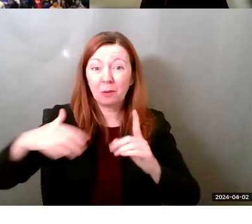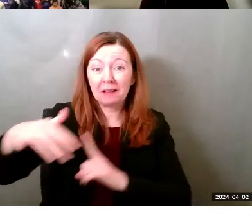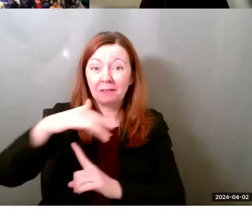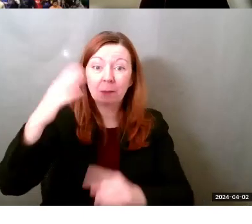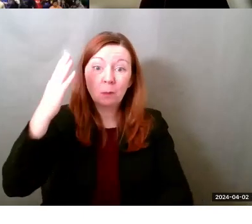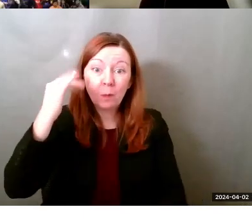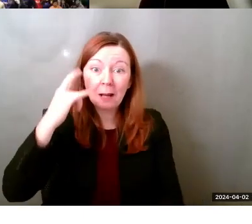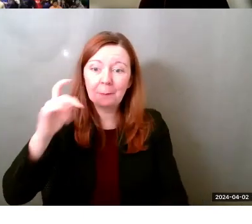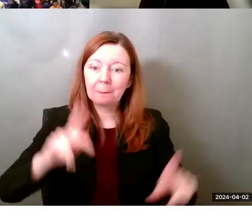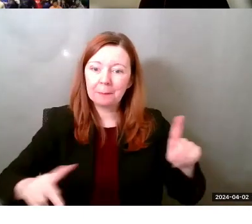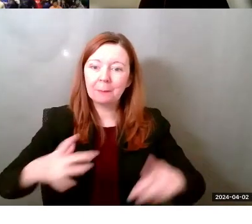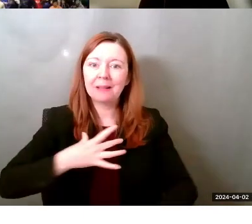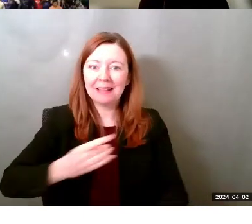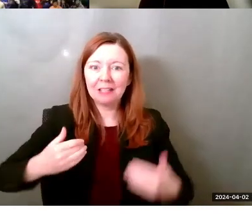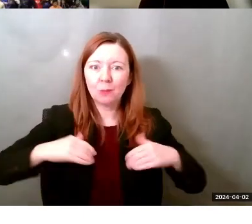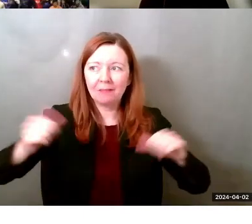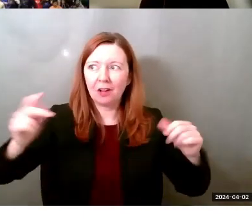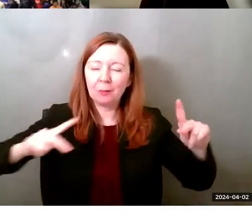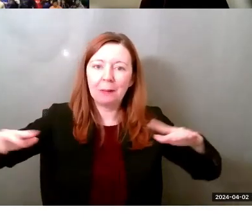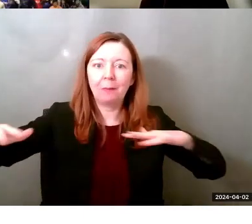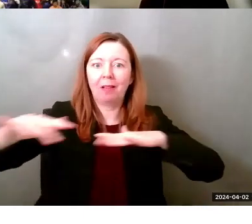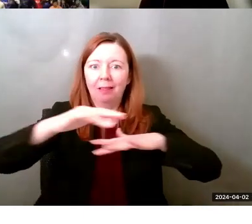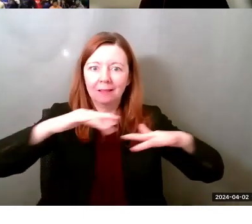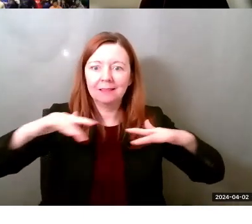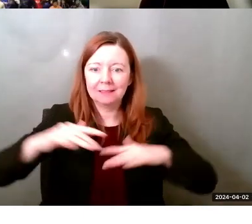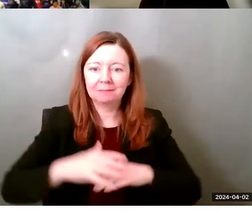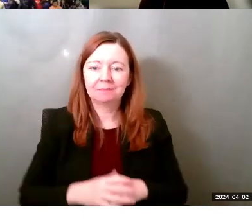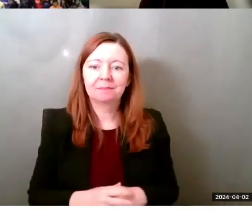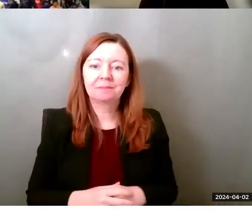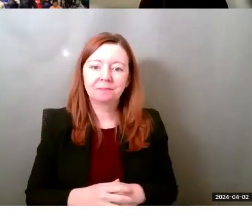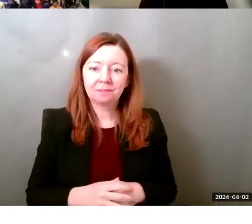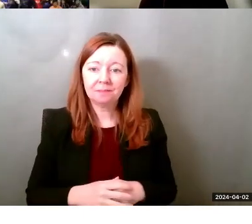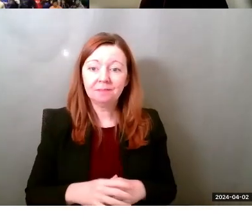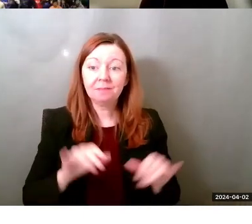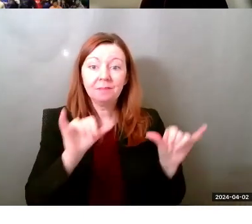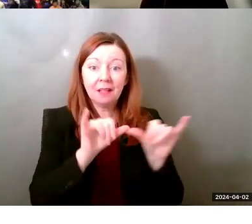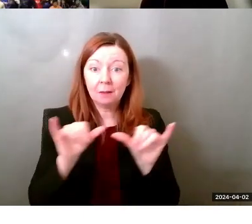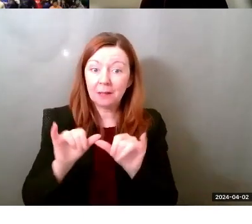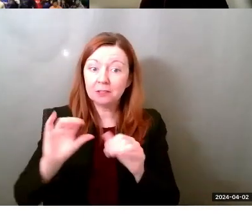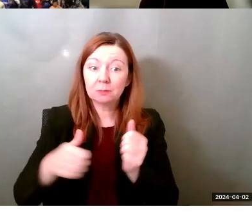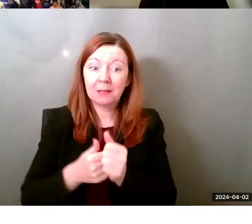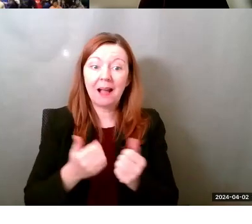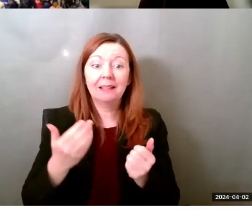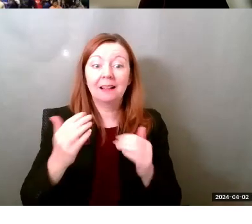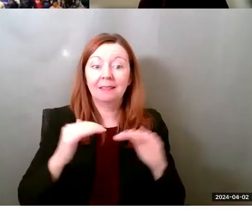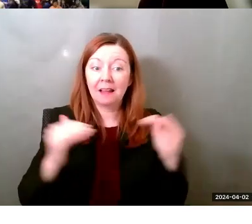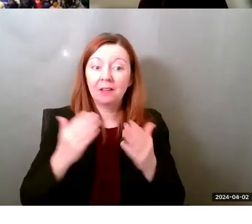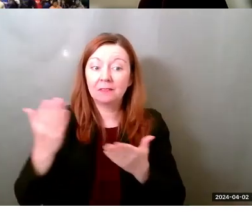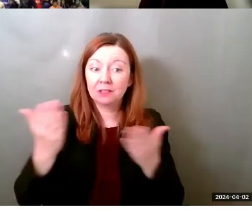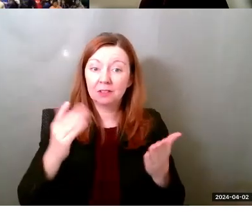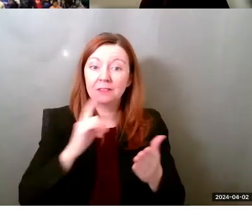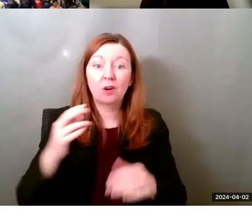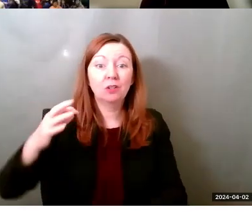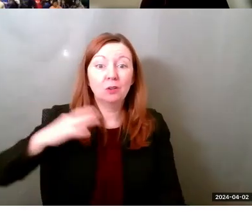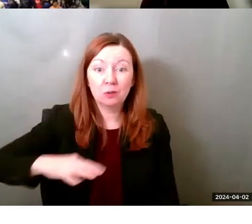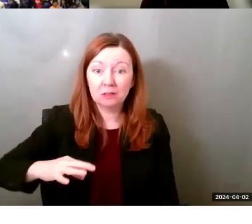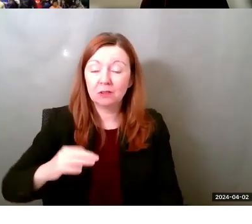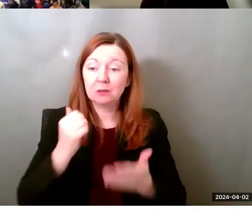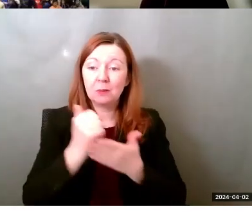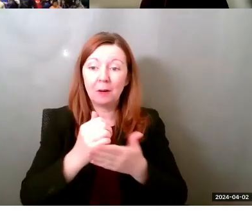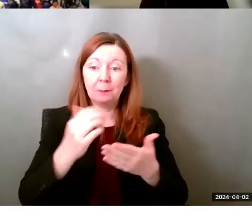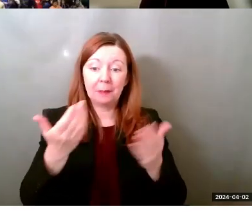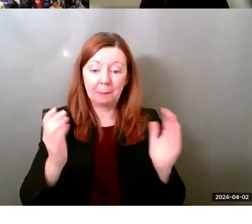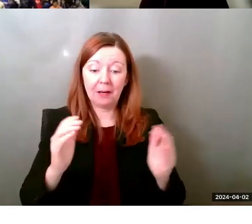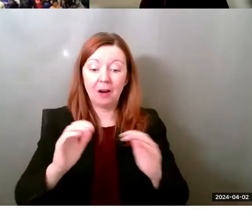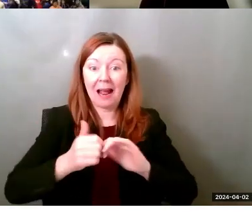because people like to have other people around. So the metrics behind level of service are useful to compare how well things are